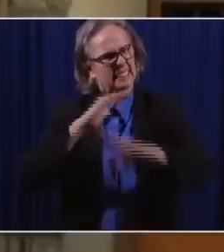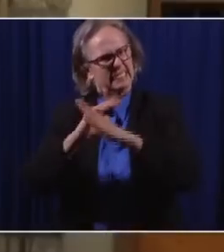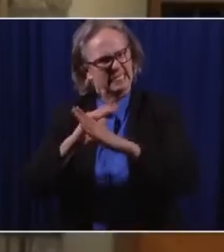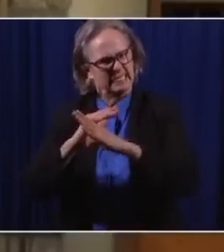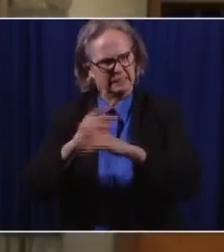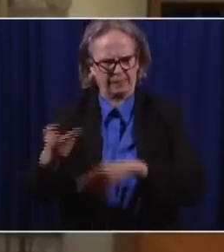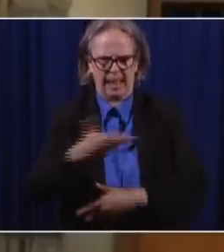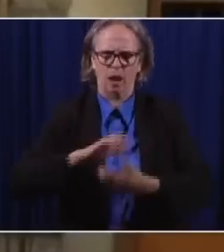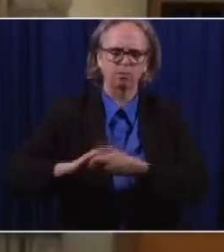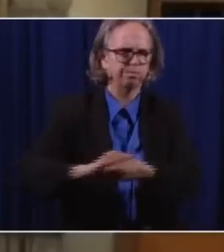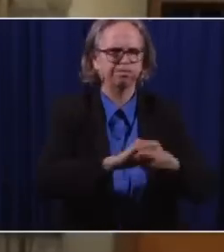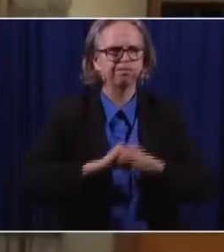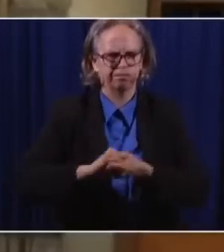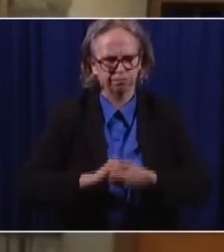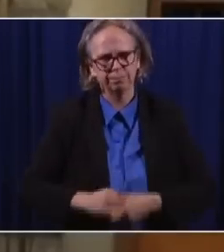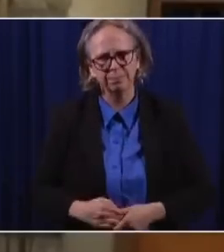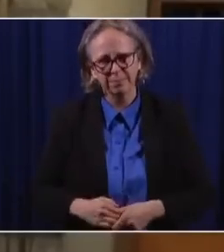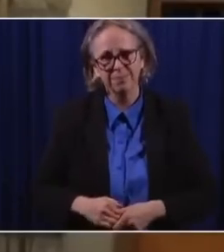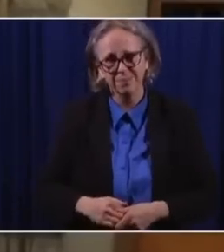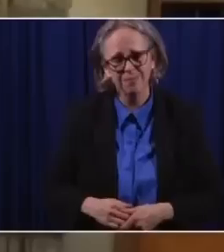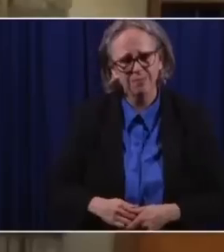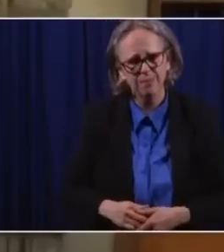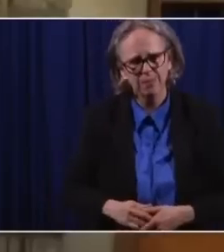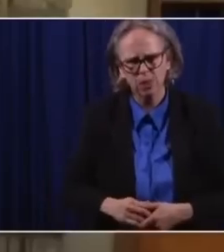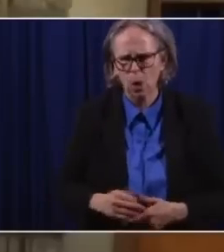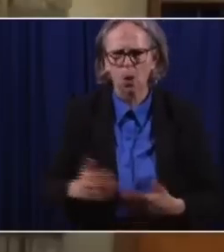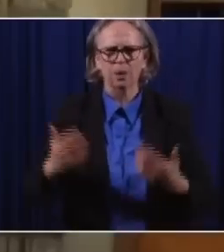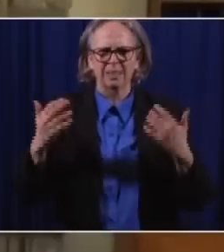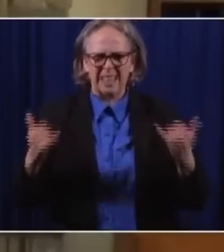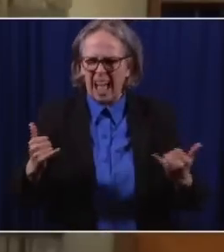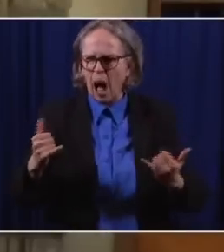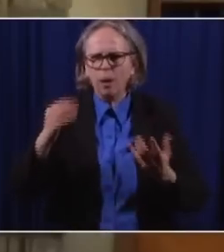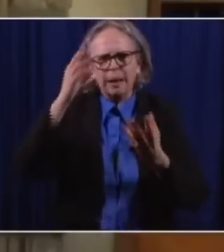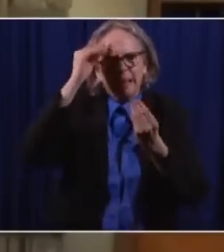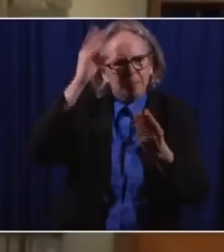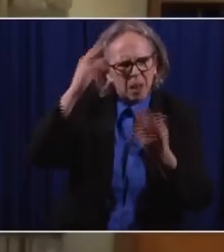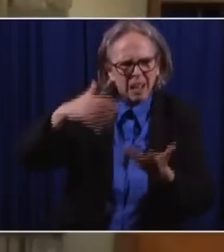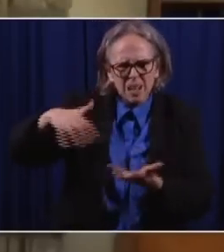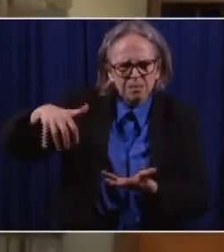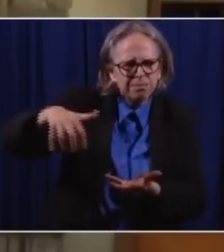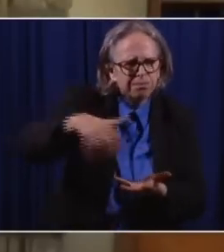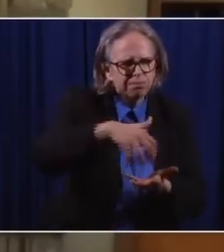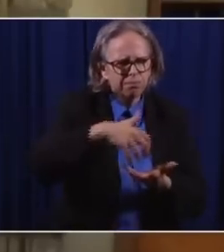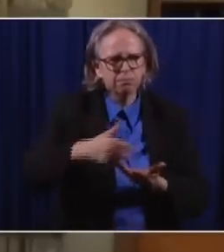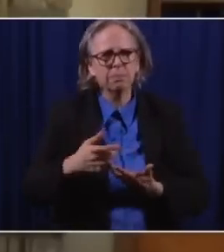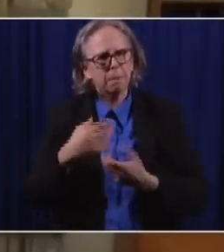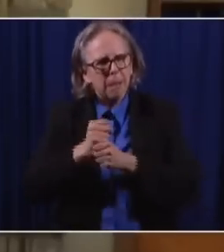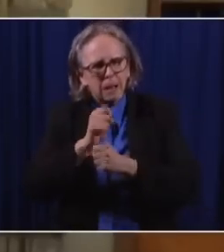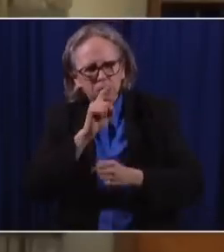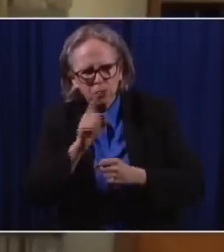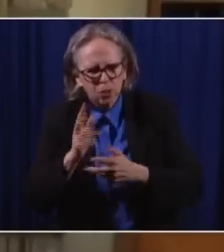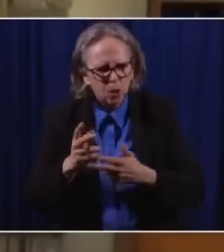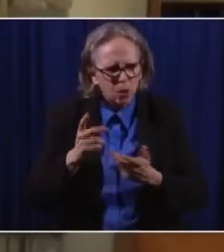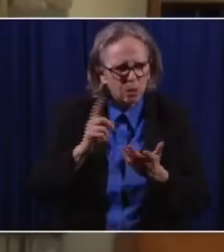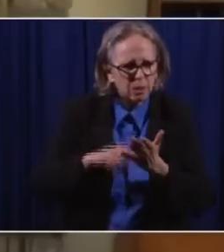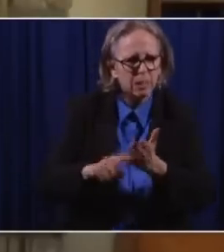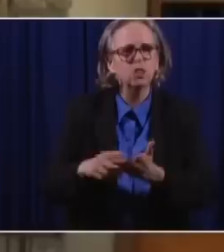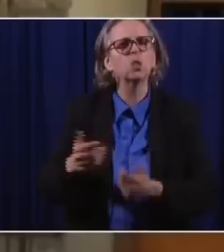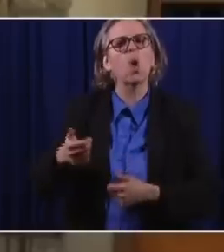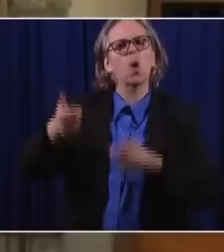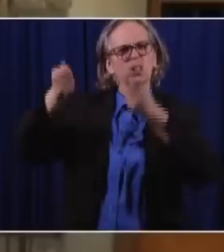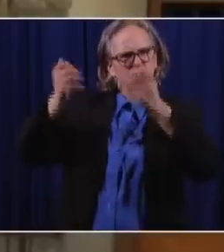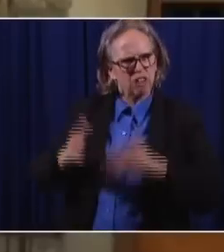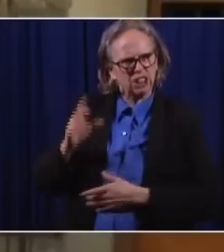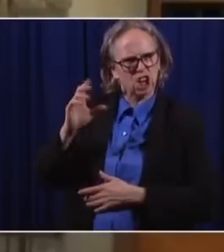in Ohio. Using data to inform this work, Director Chris and her team are partnering with local communities to make a